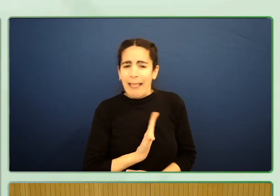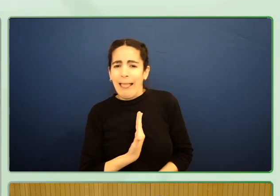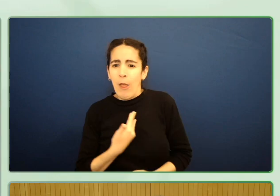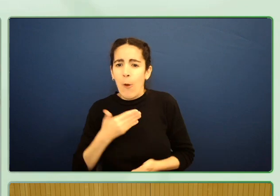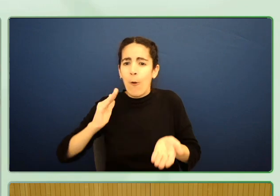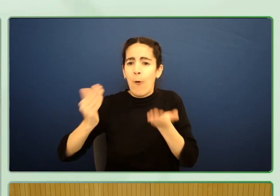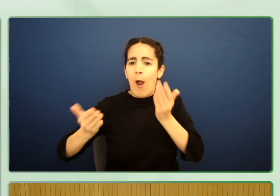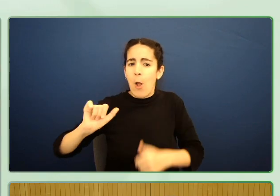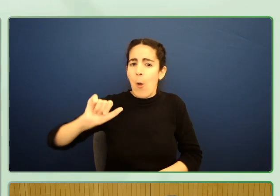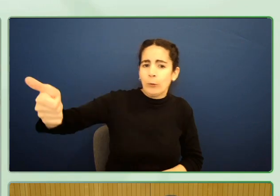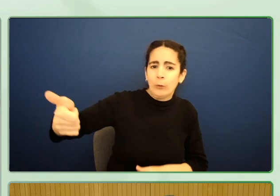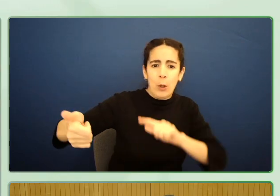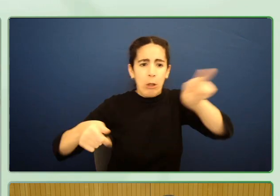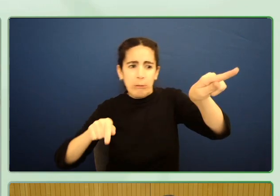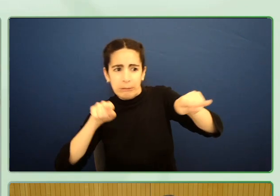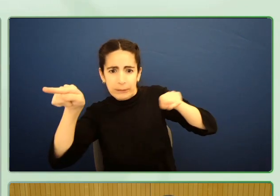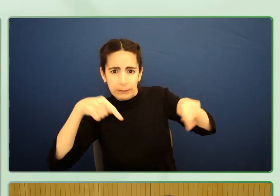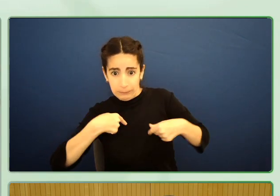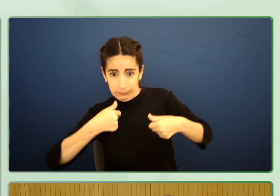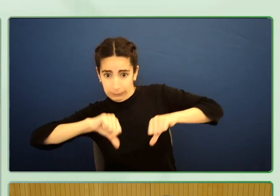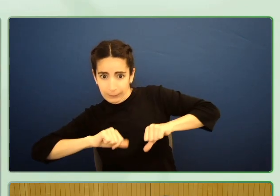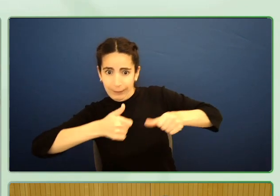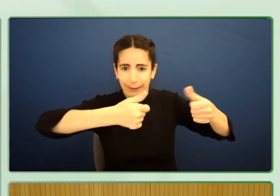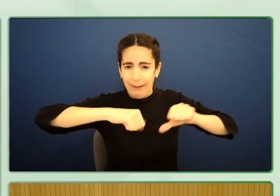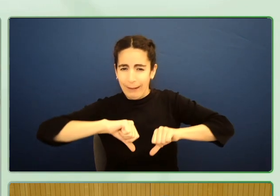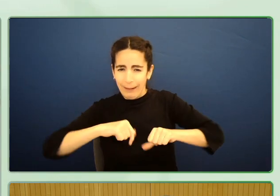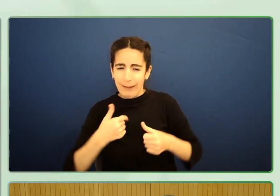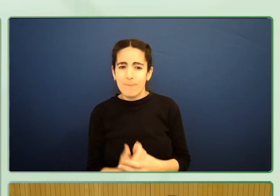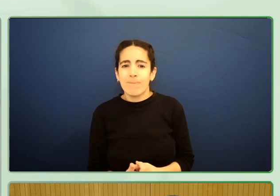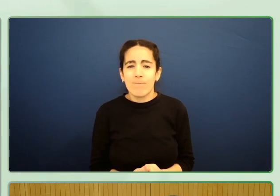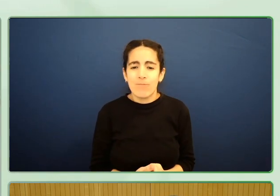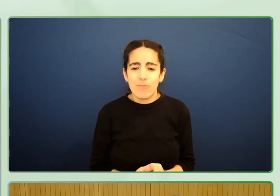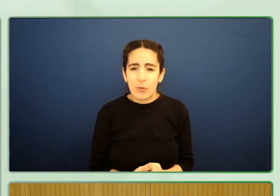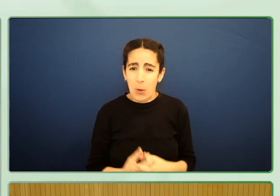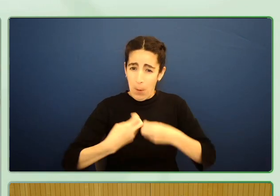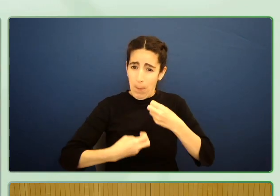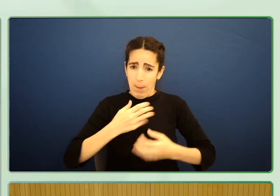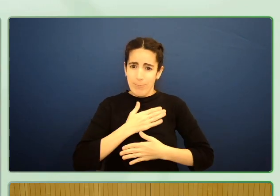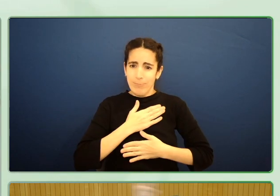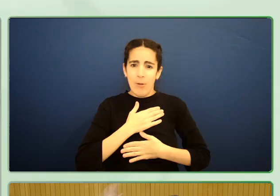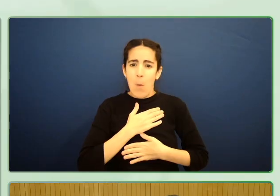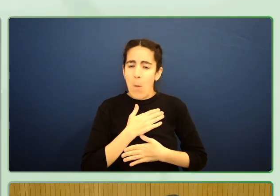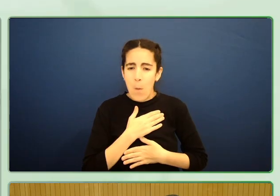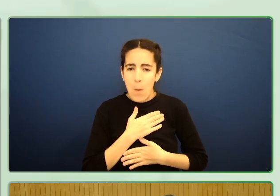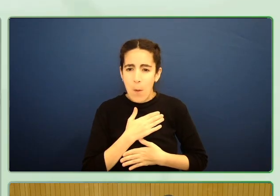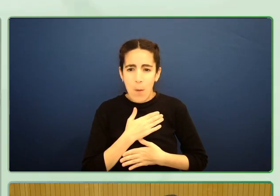the problem is not in you if the rest of the people don't know that autism can be shared